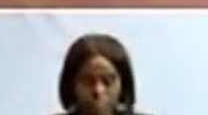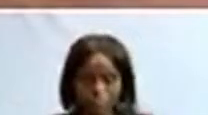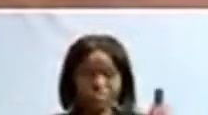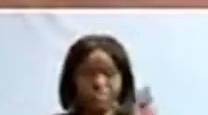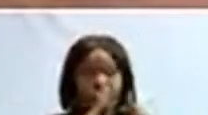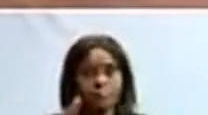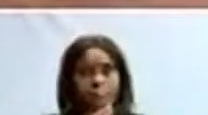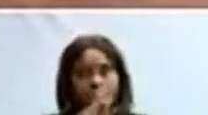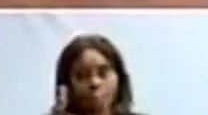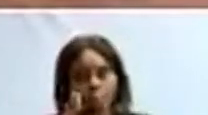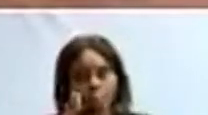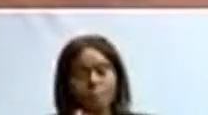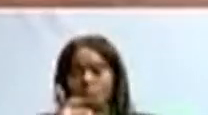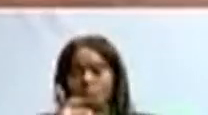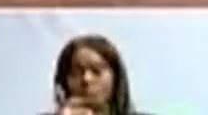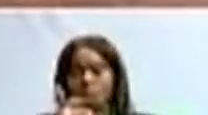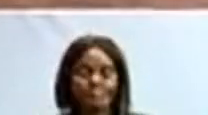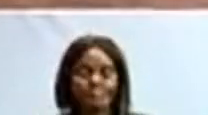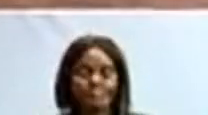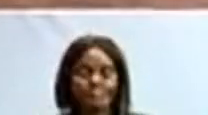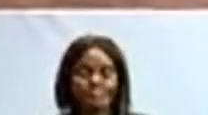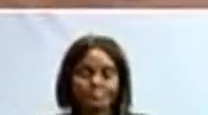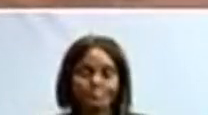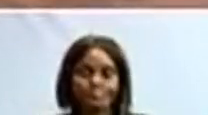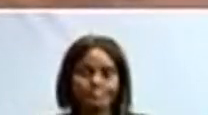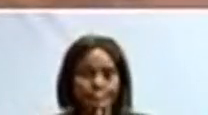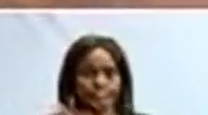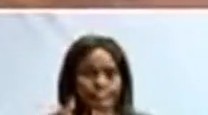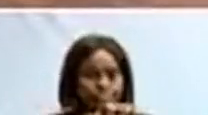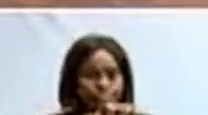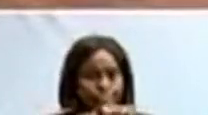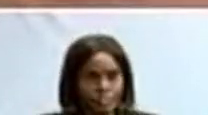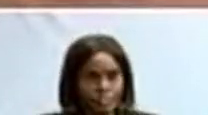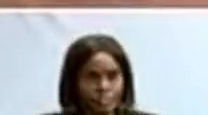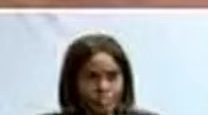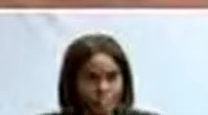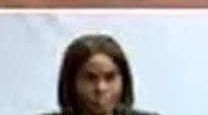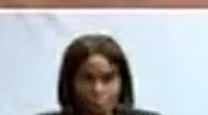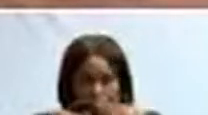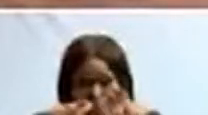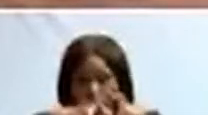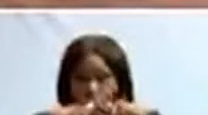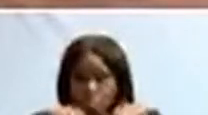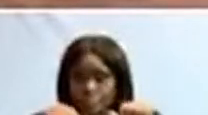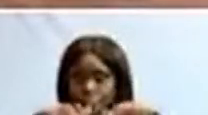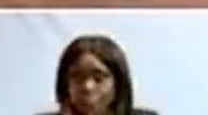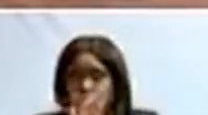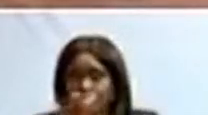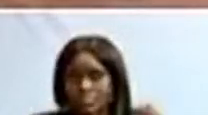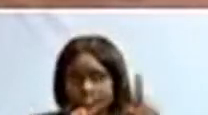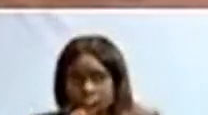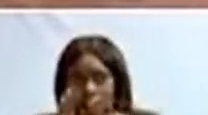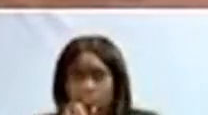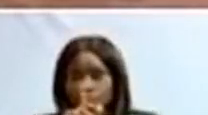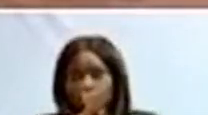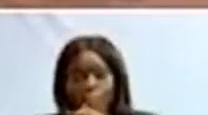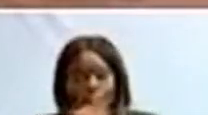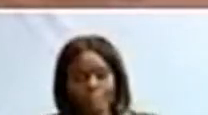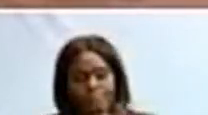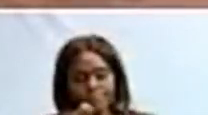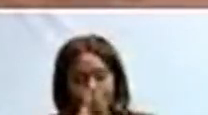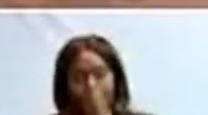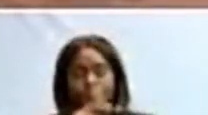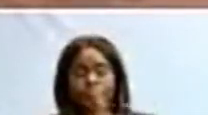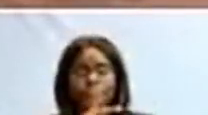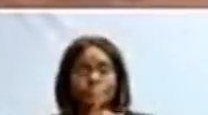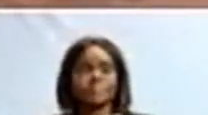response. Cause query. Management acknowledges the auditor's observation on failure to